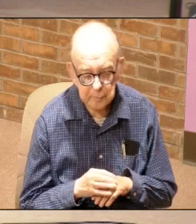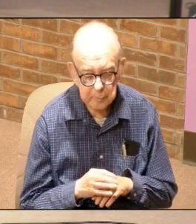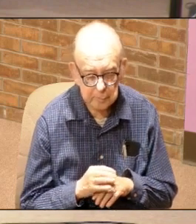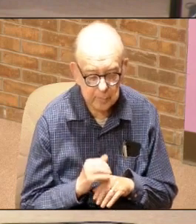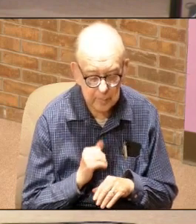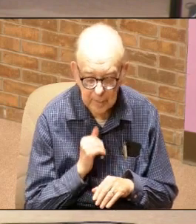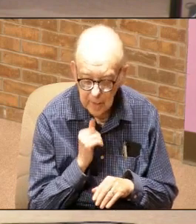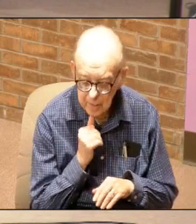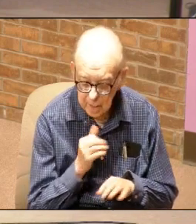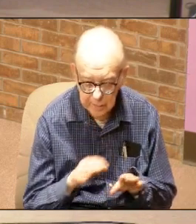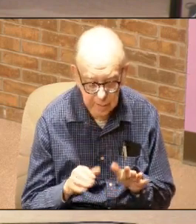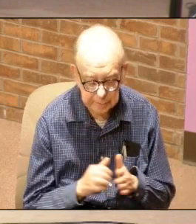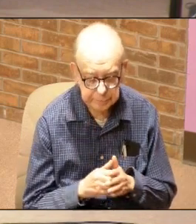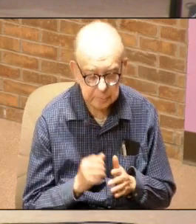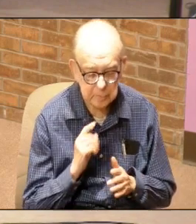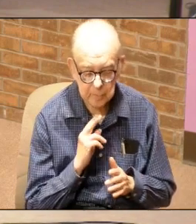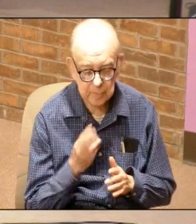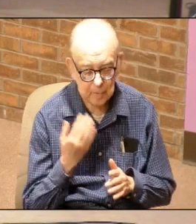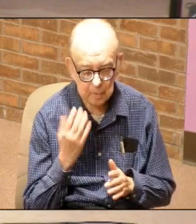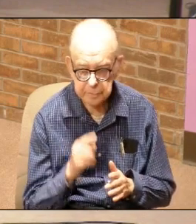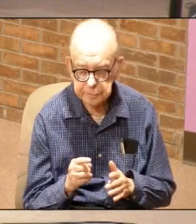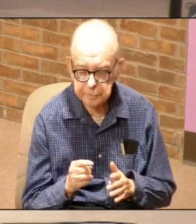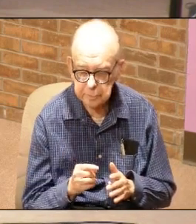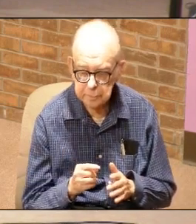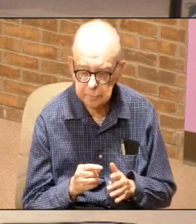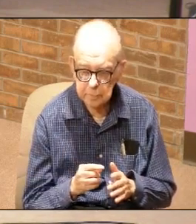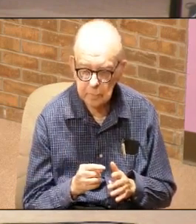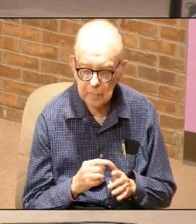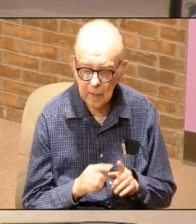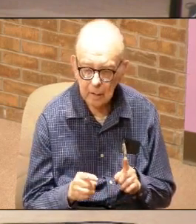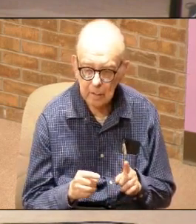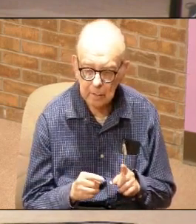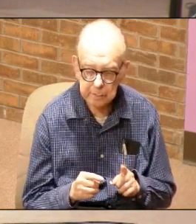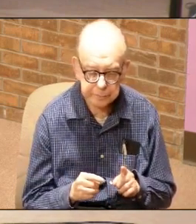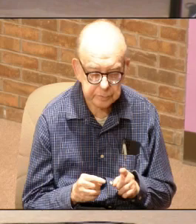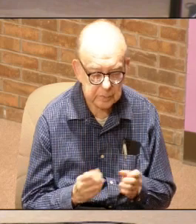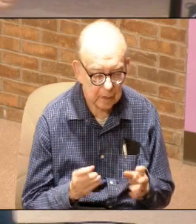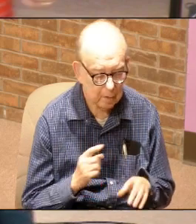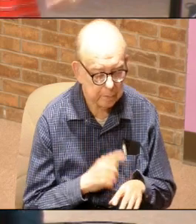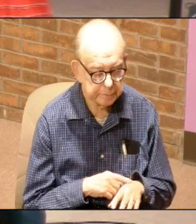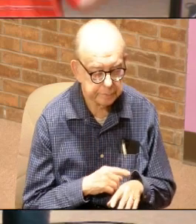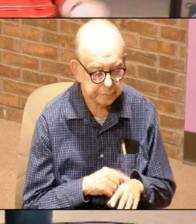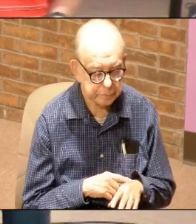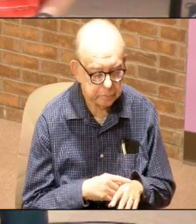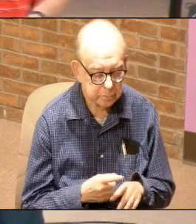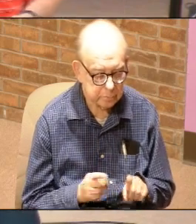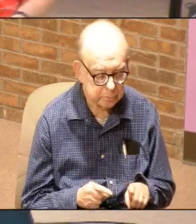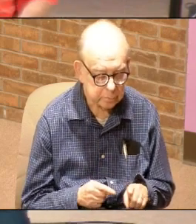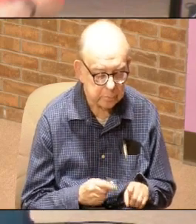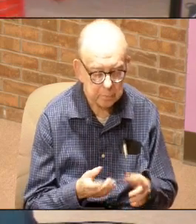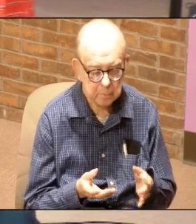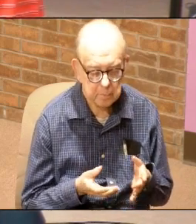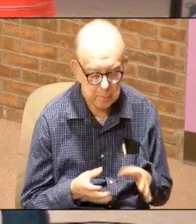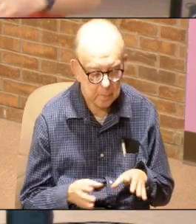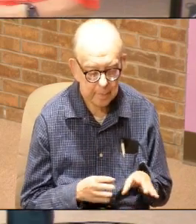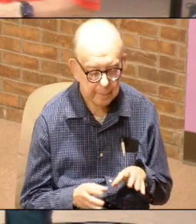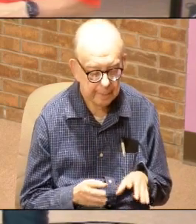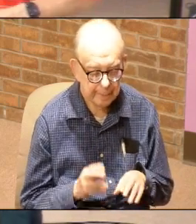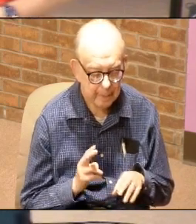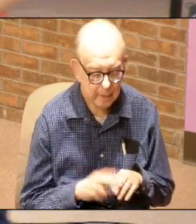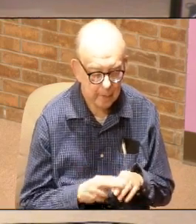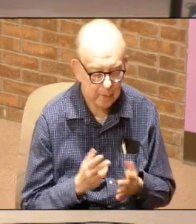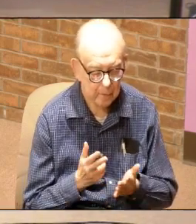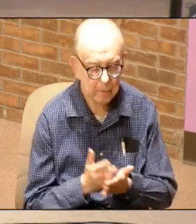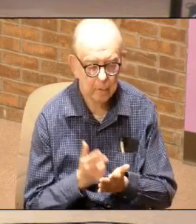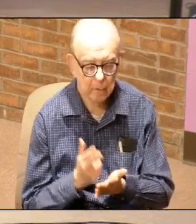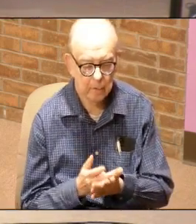We shouldn't. As a matter of fact, I don't know about you, but there's a lot of times that what I really like to do is sit out in the